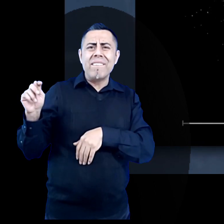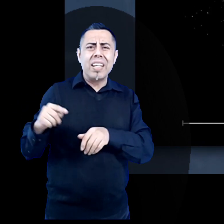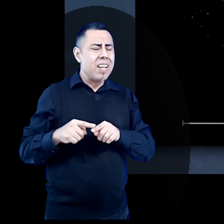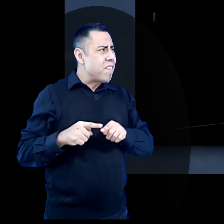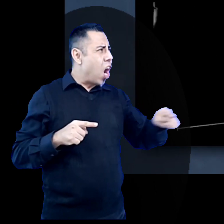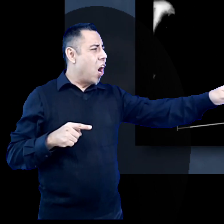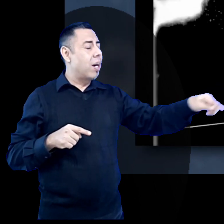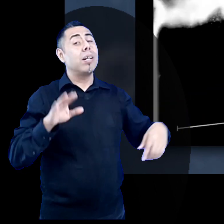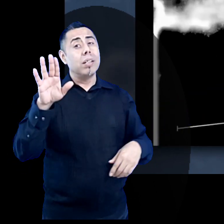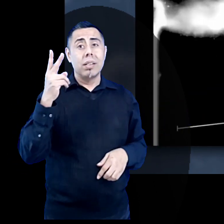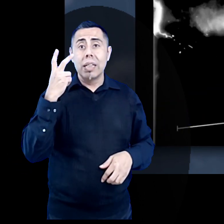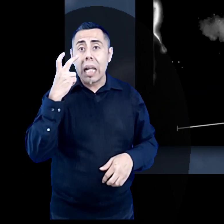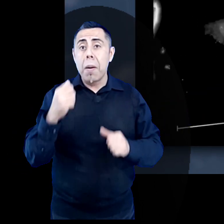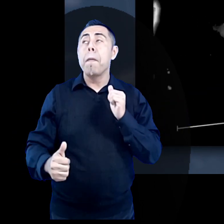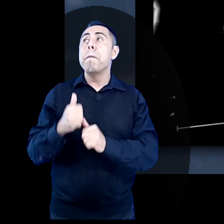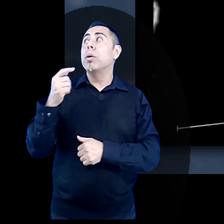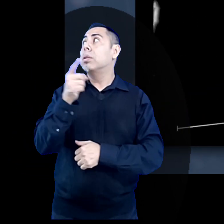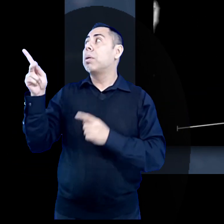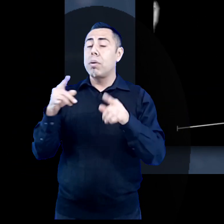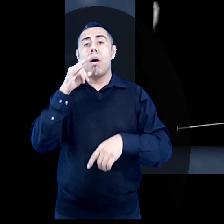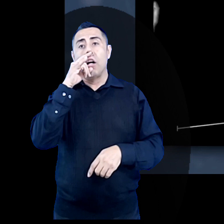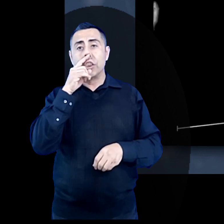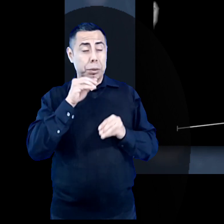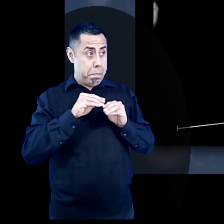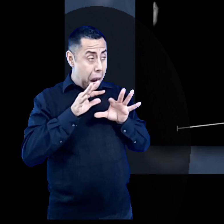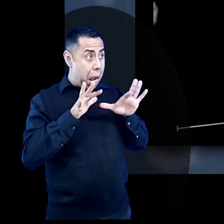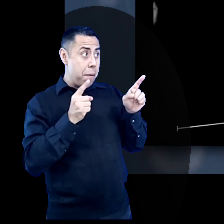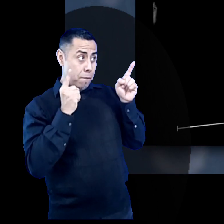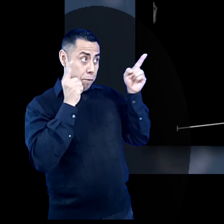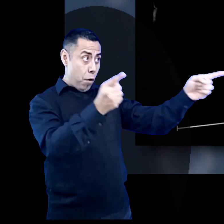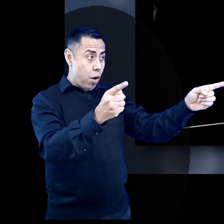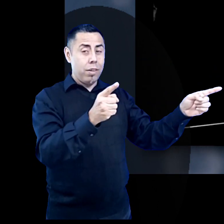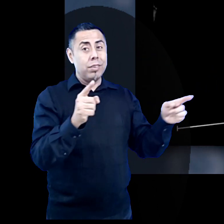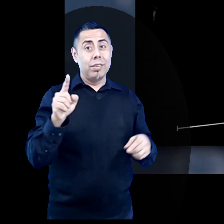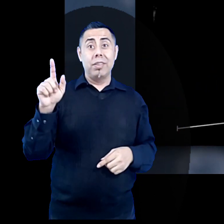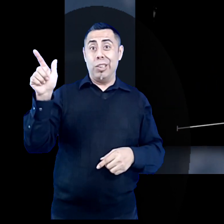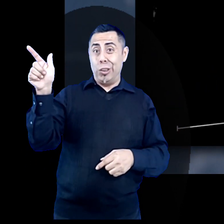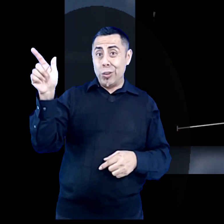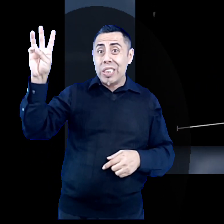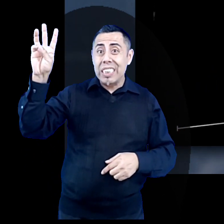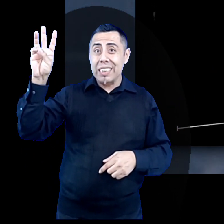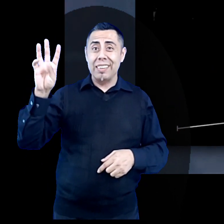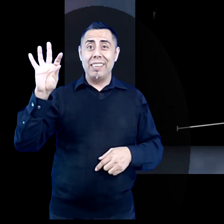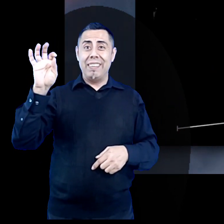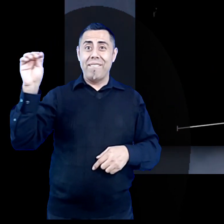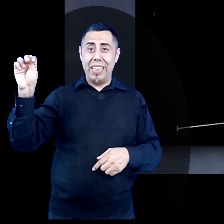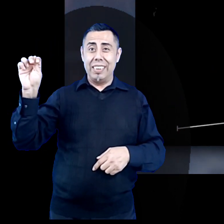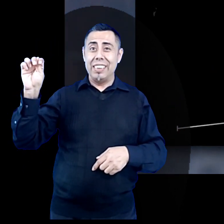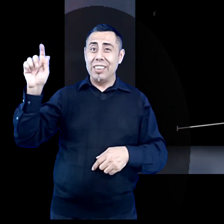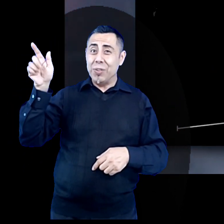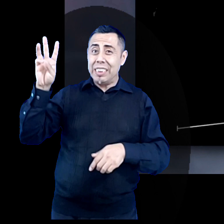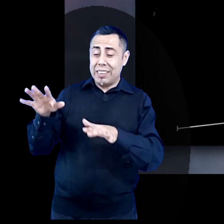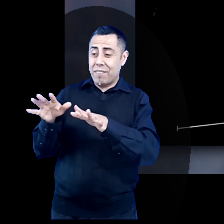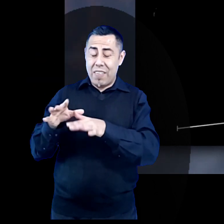that most sneezes go that long or far, as much as 26 feet, I think the point of this